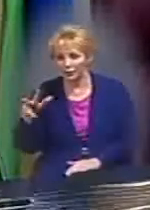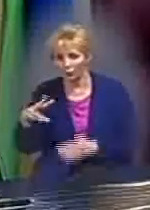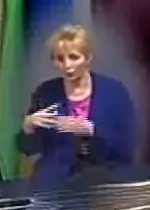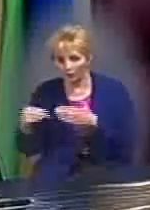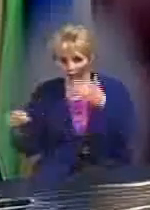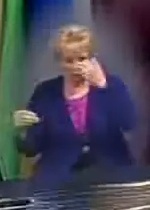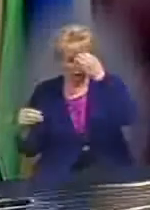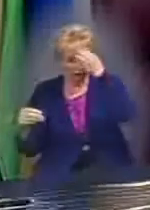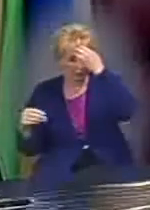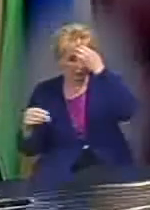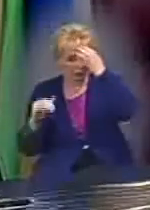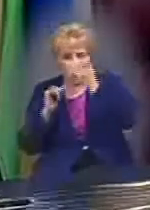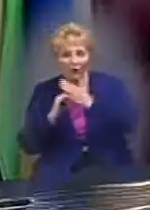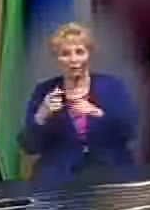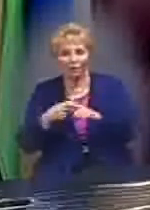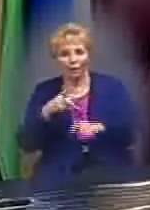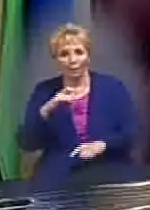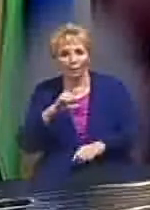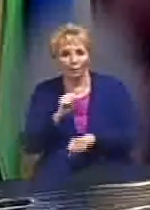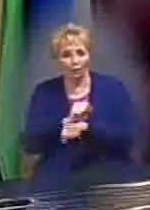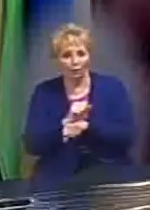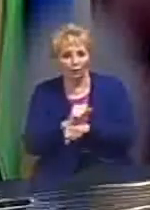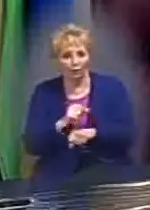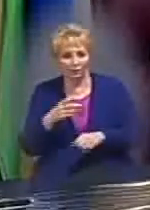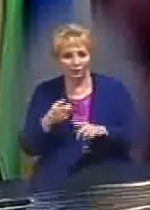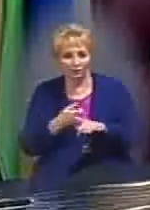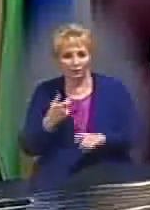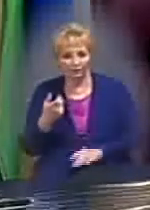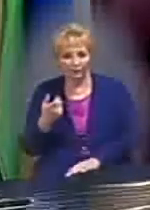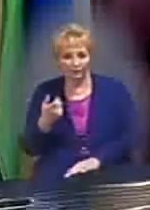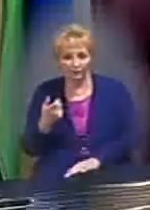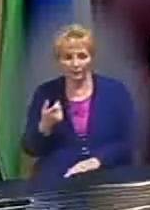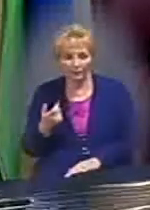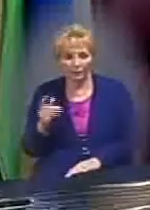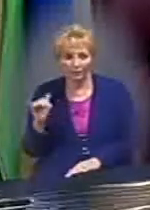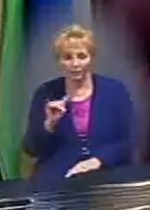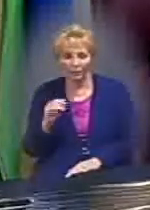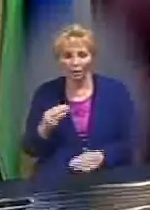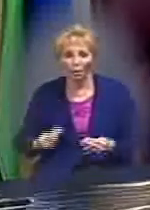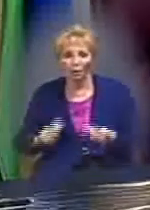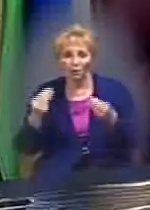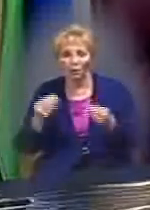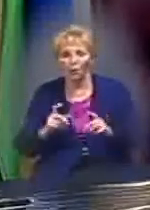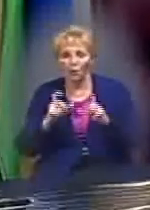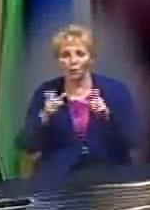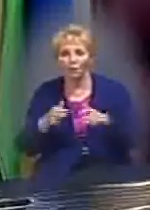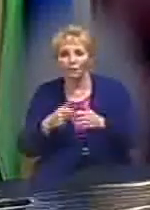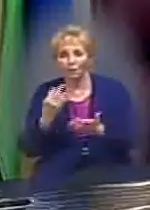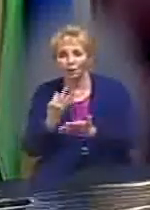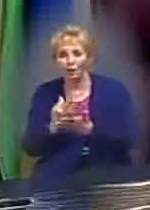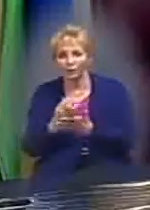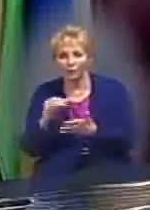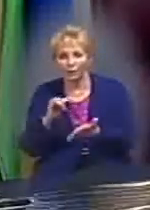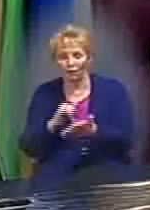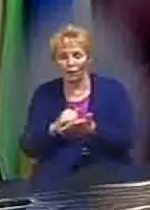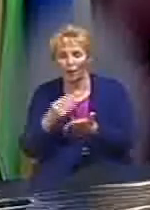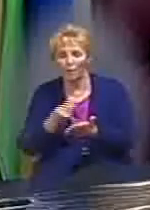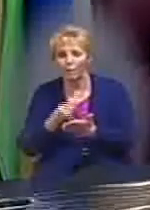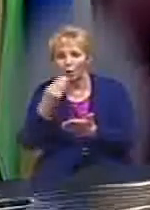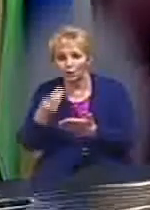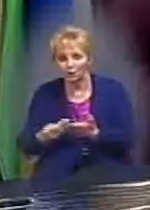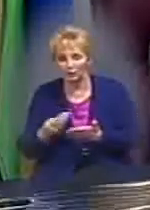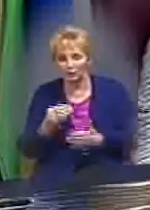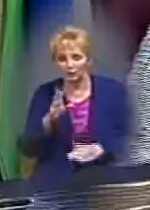$121,603. That is from Public Works Equipment of Monroe. Also, a motion to award the financing of that purchase